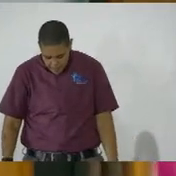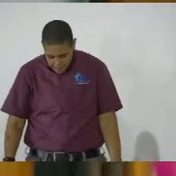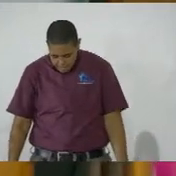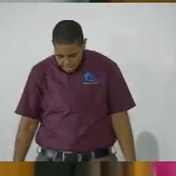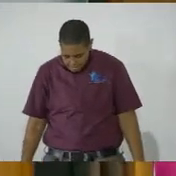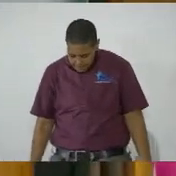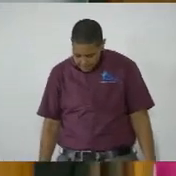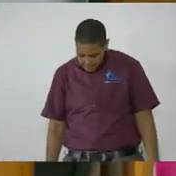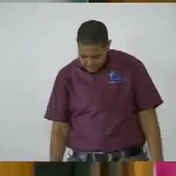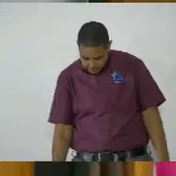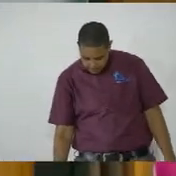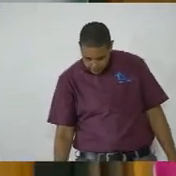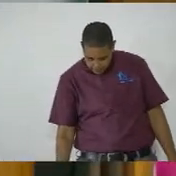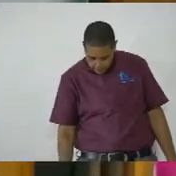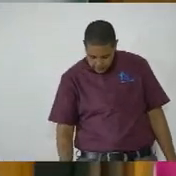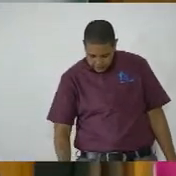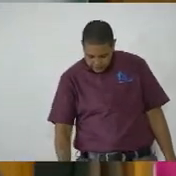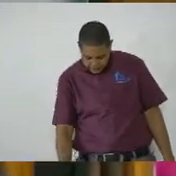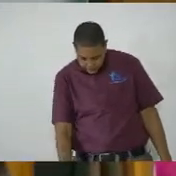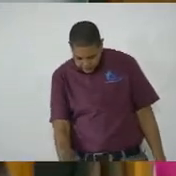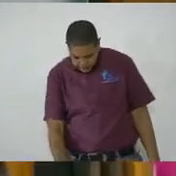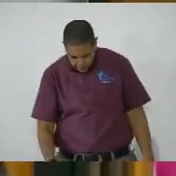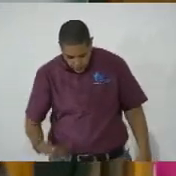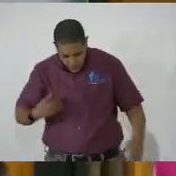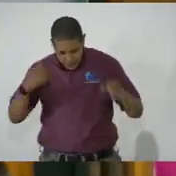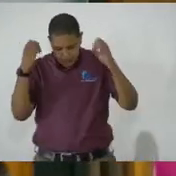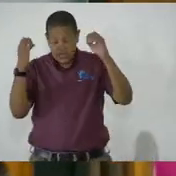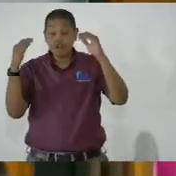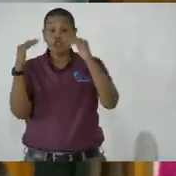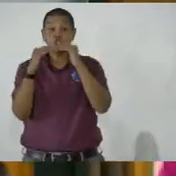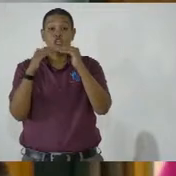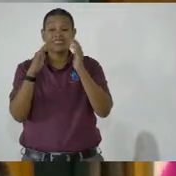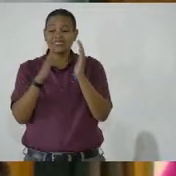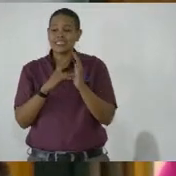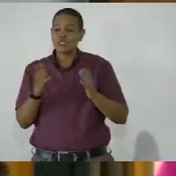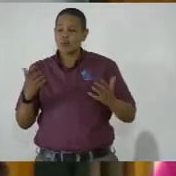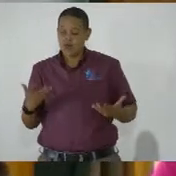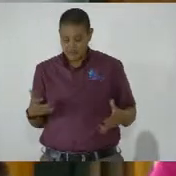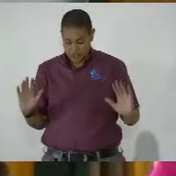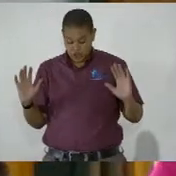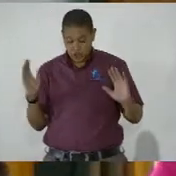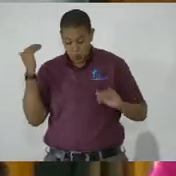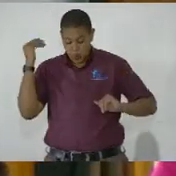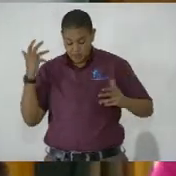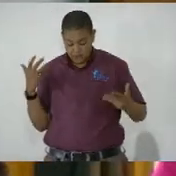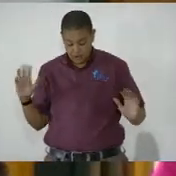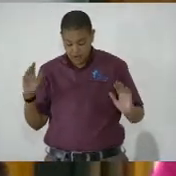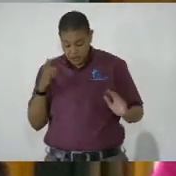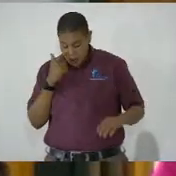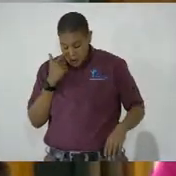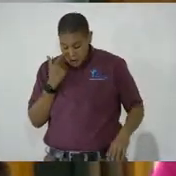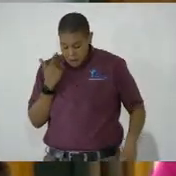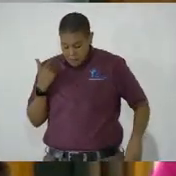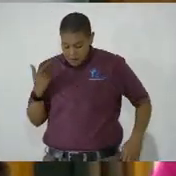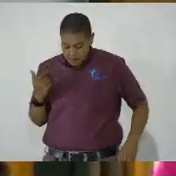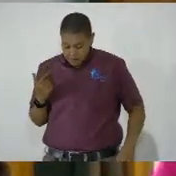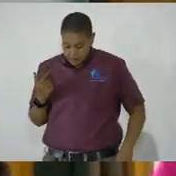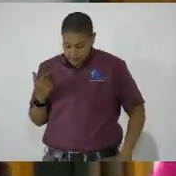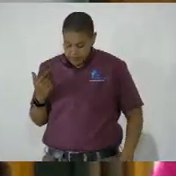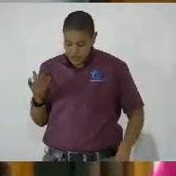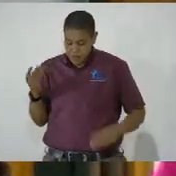have several justice centres that we want to complete. But once again, Madam Speaker,